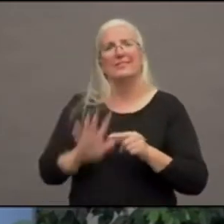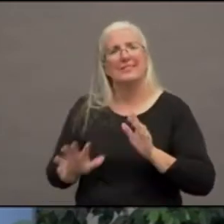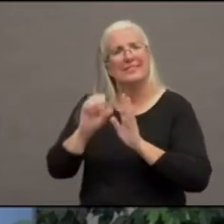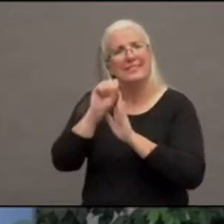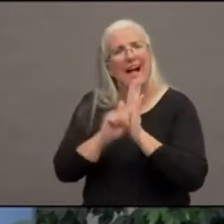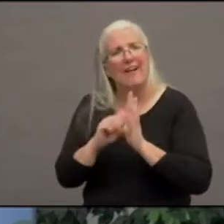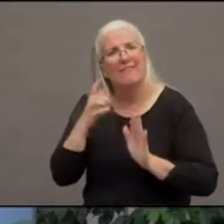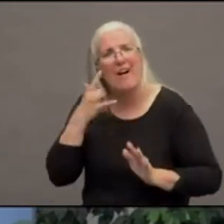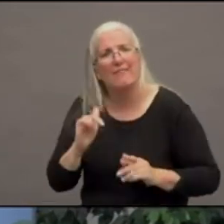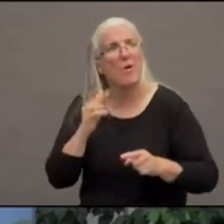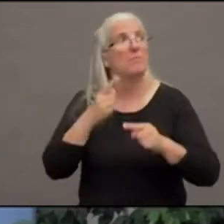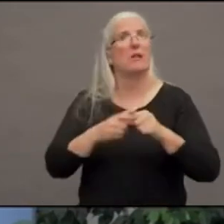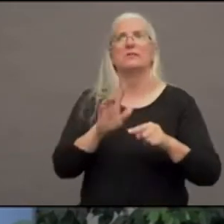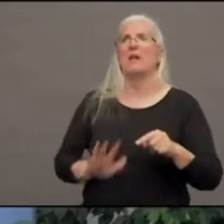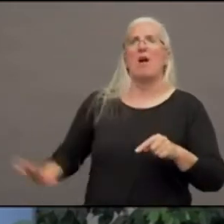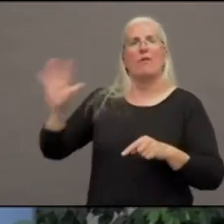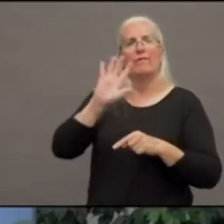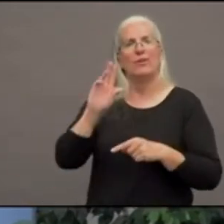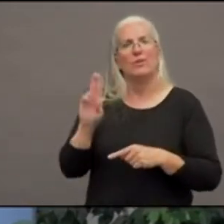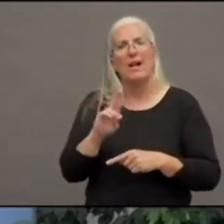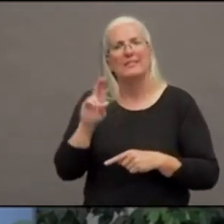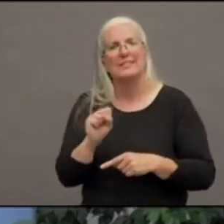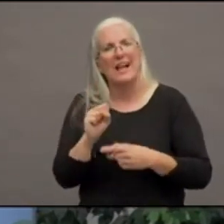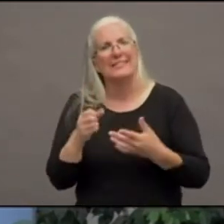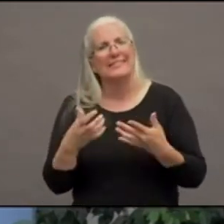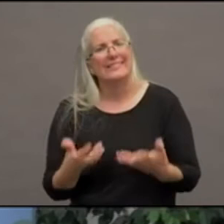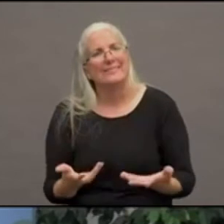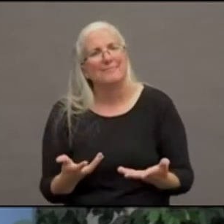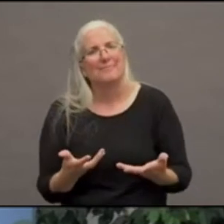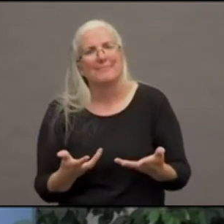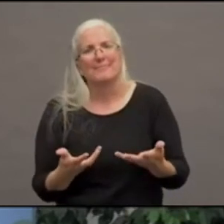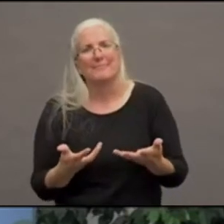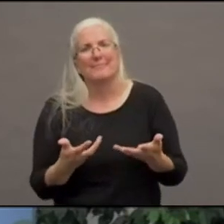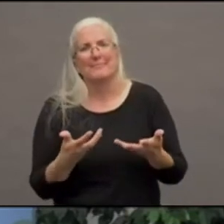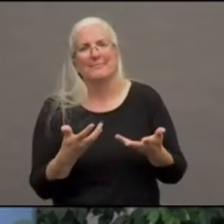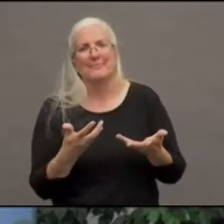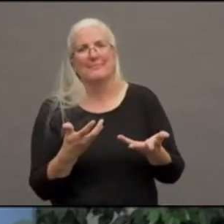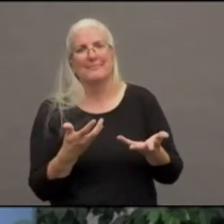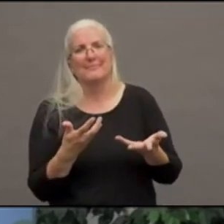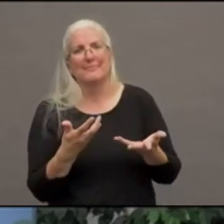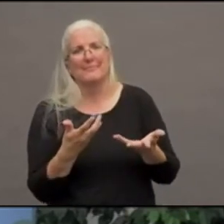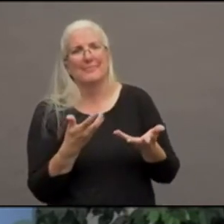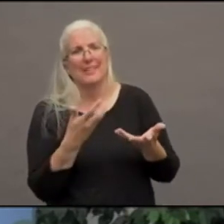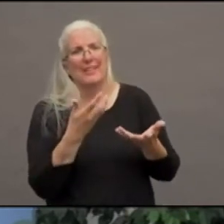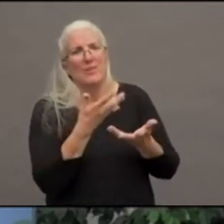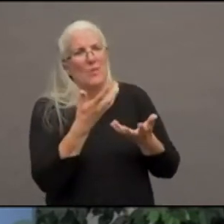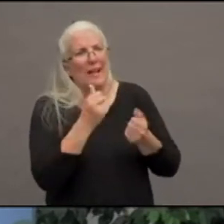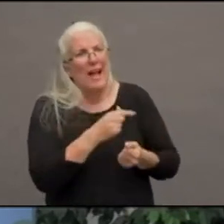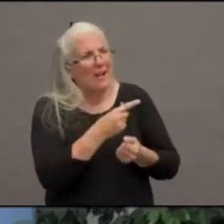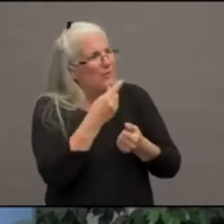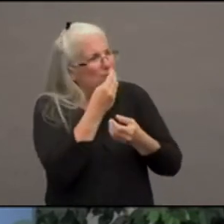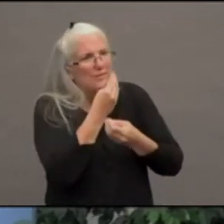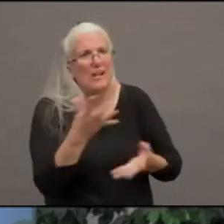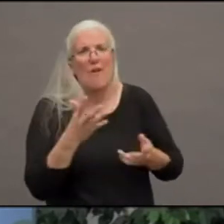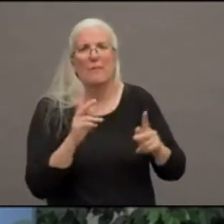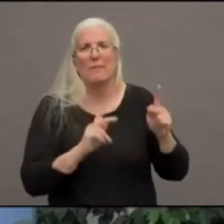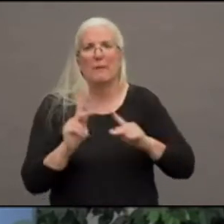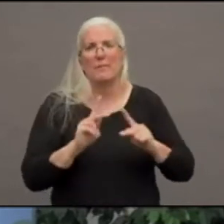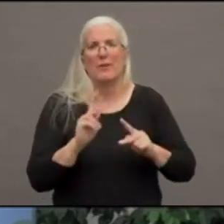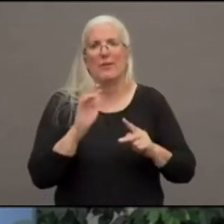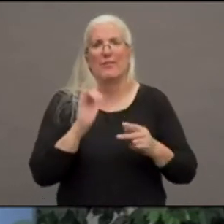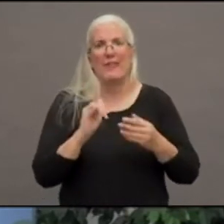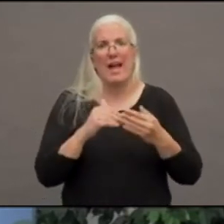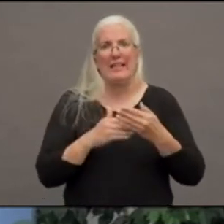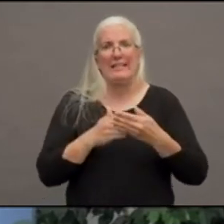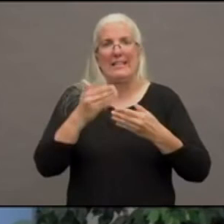so what do you have to say to people who feel that maybe because we're taking this next step, it means that things are fine,